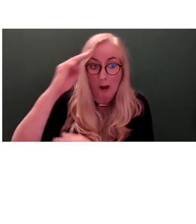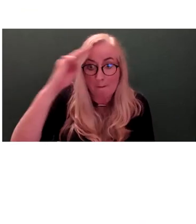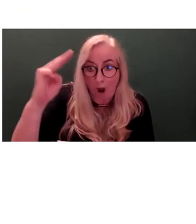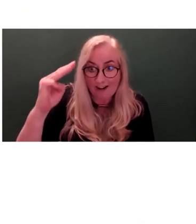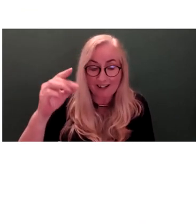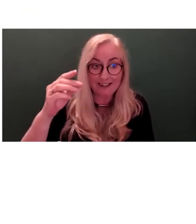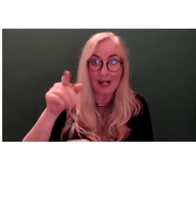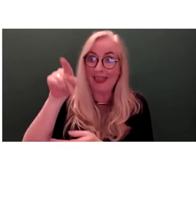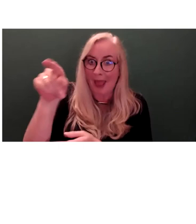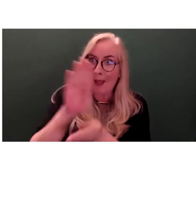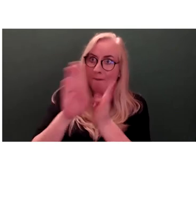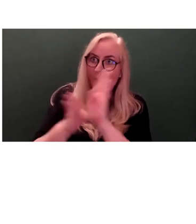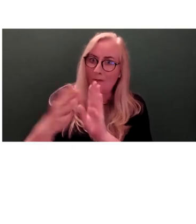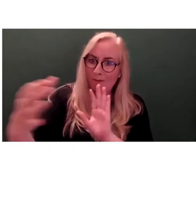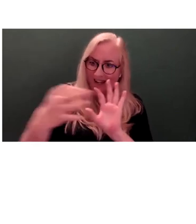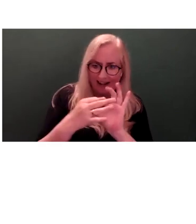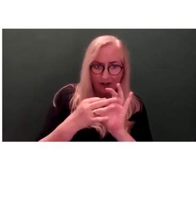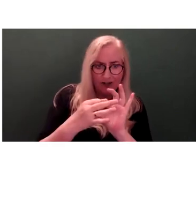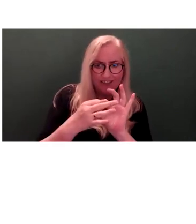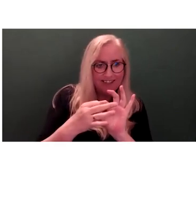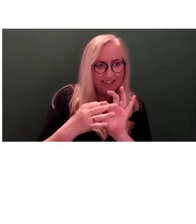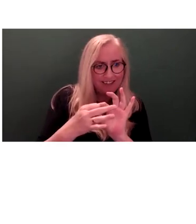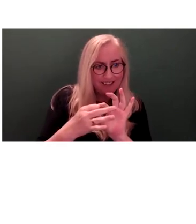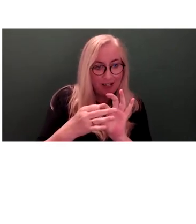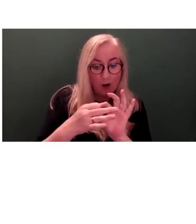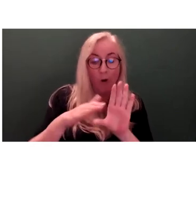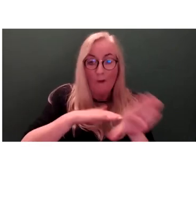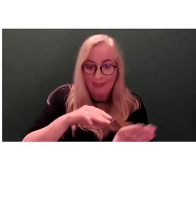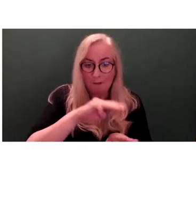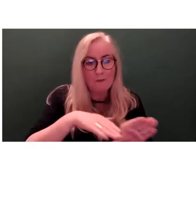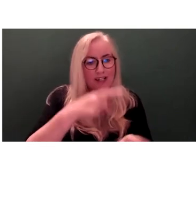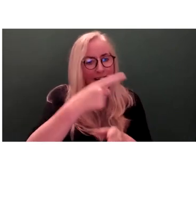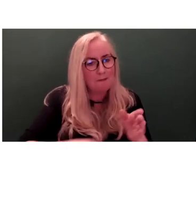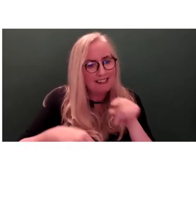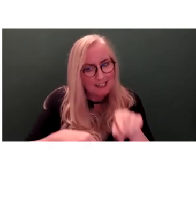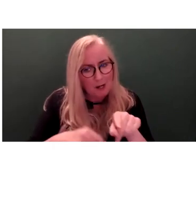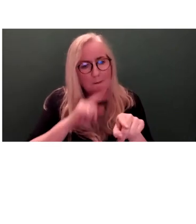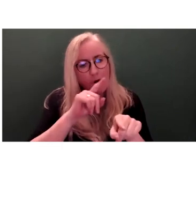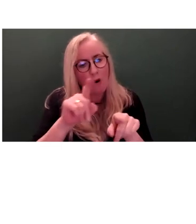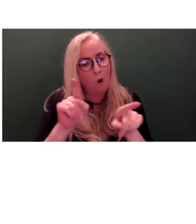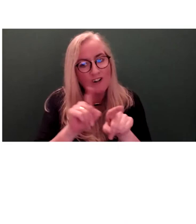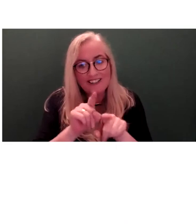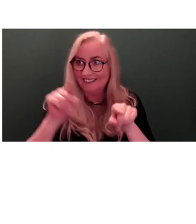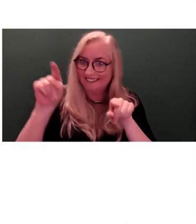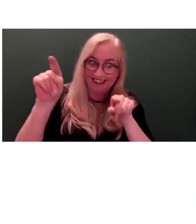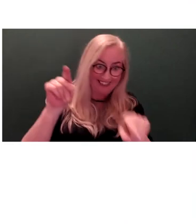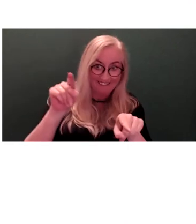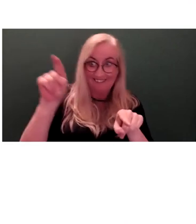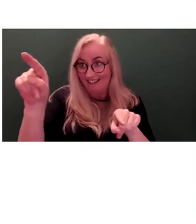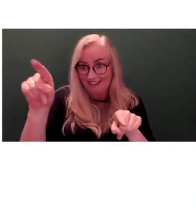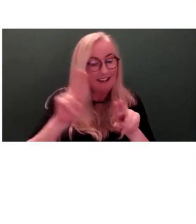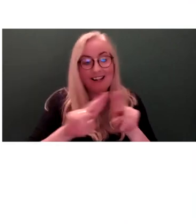to engage in such a way that more people with disability are employed. This is not easy, you know what I mean?